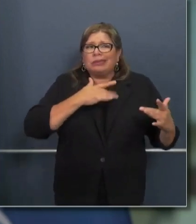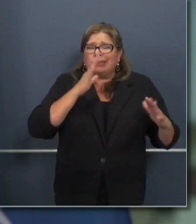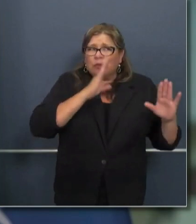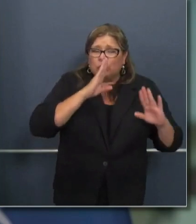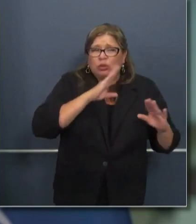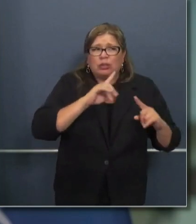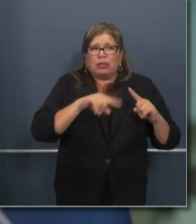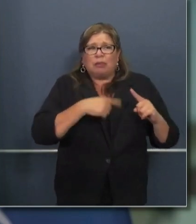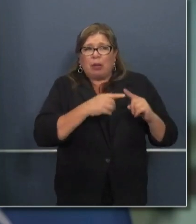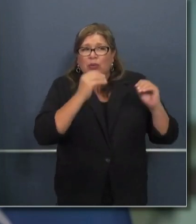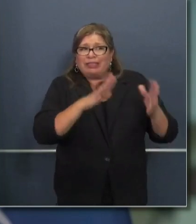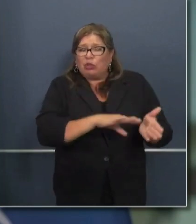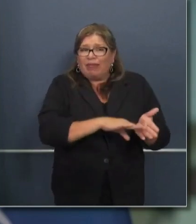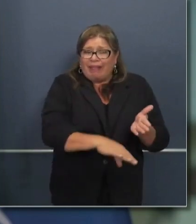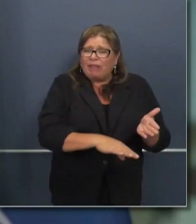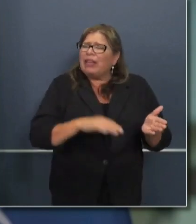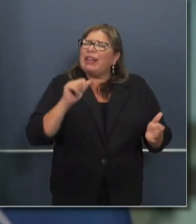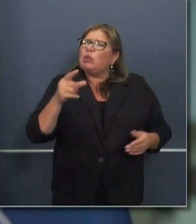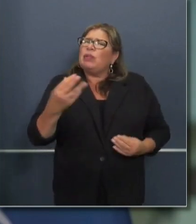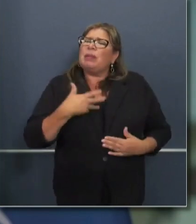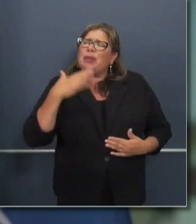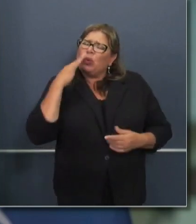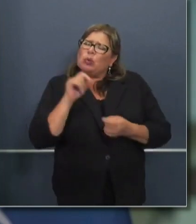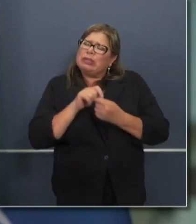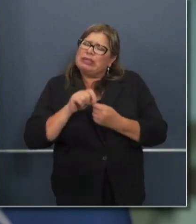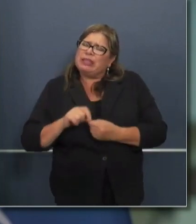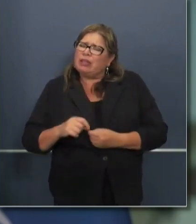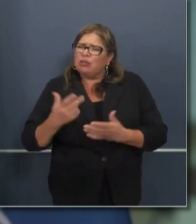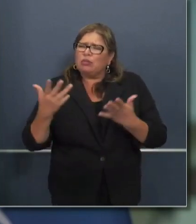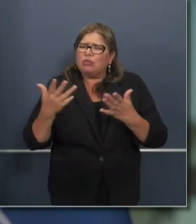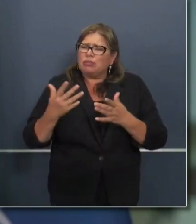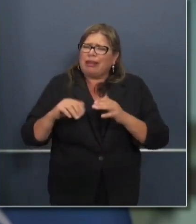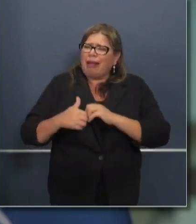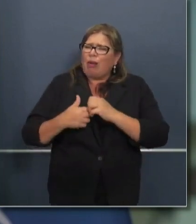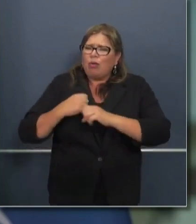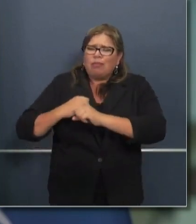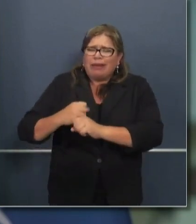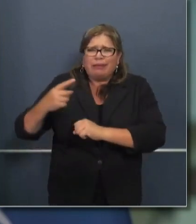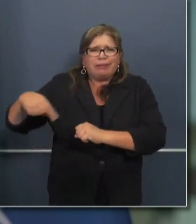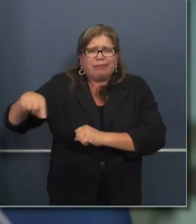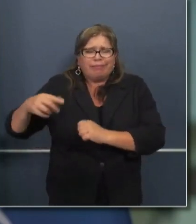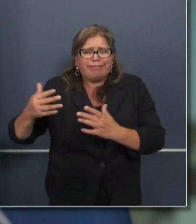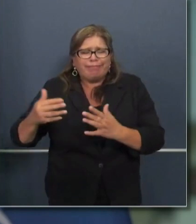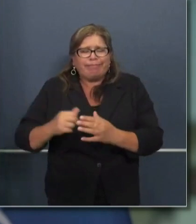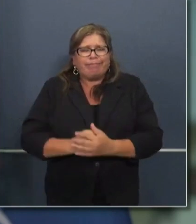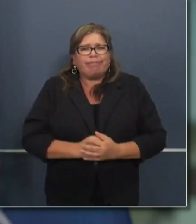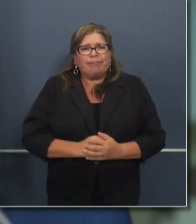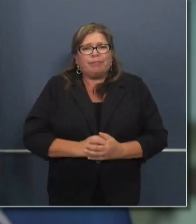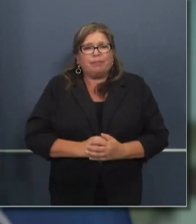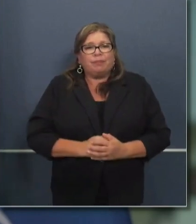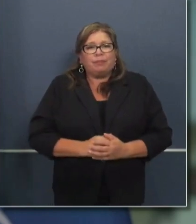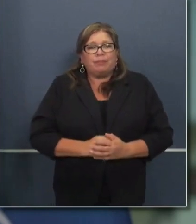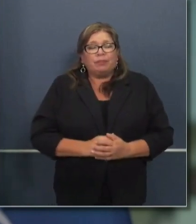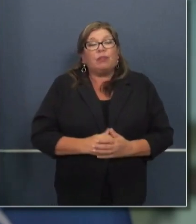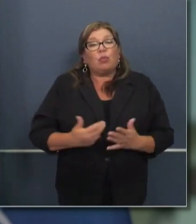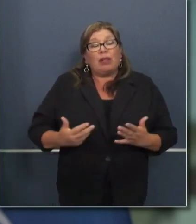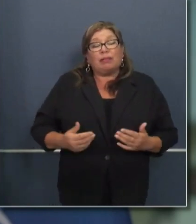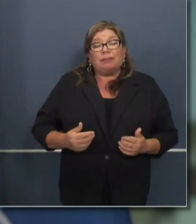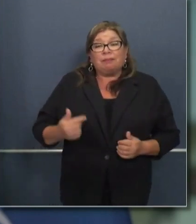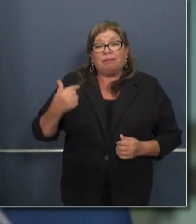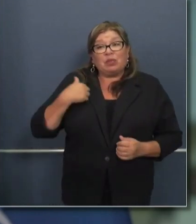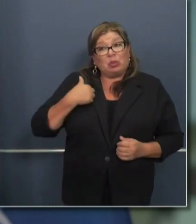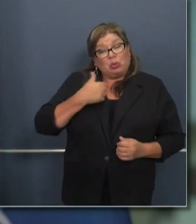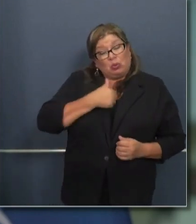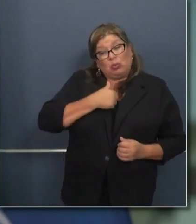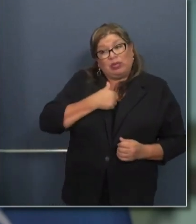this budget. Well, it's substantially addressing what potentially was a $19 billion cut within what